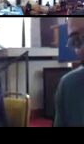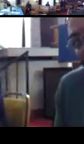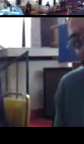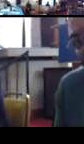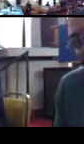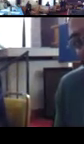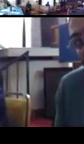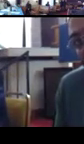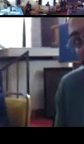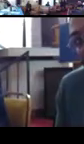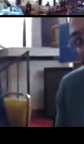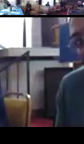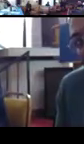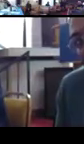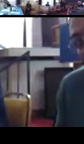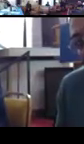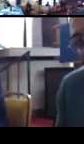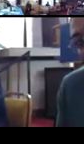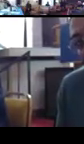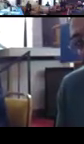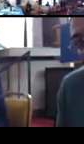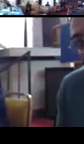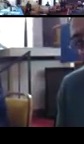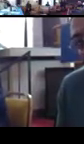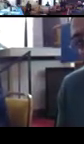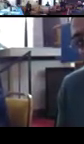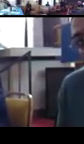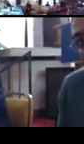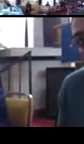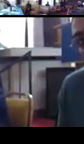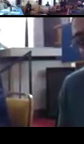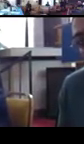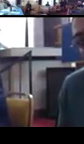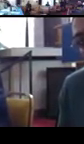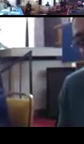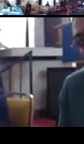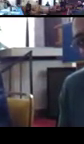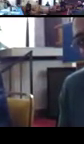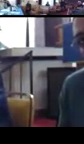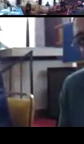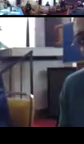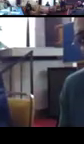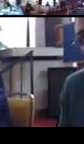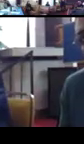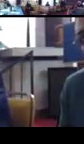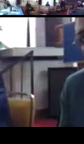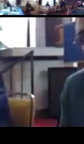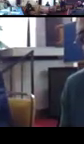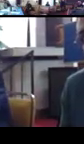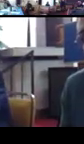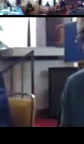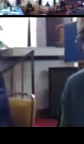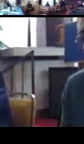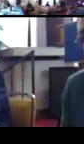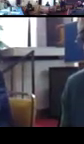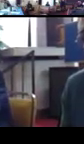that they have Empowerment Center and the new, and that Boys and Girls Club is doing something new very important. So I'm pretty